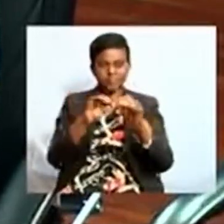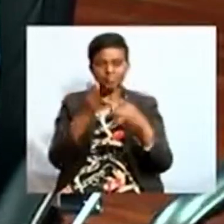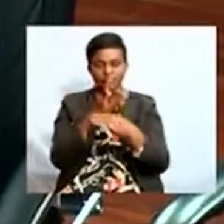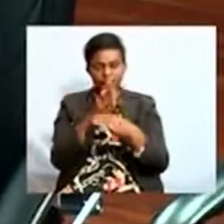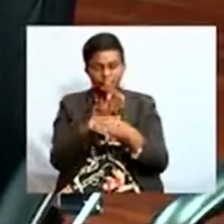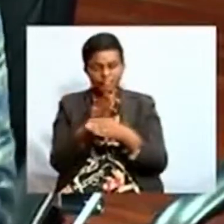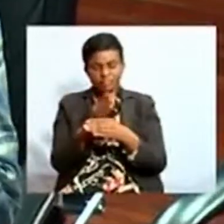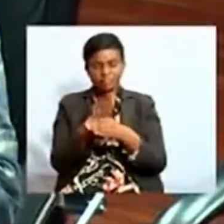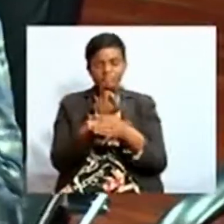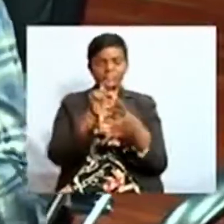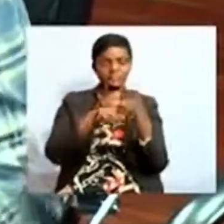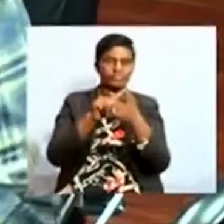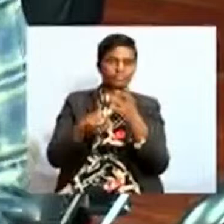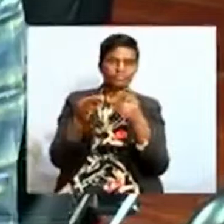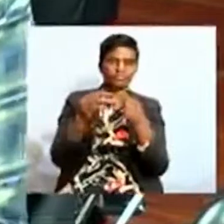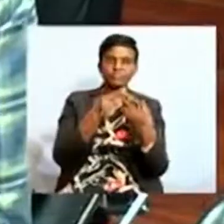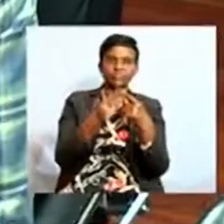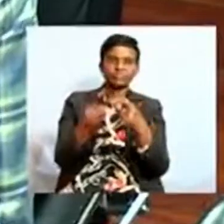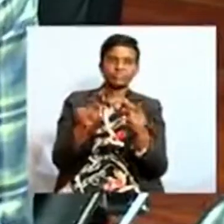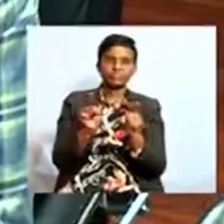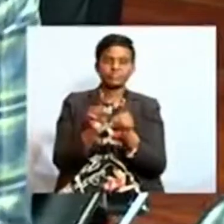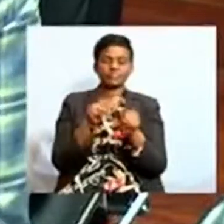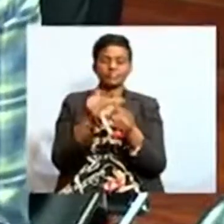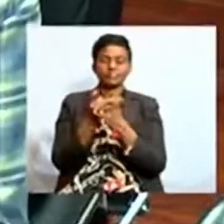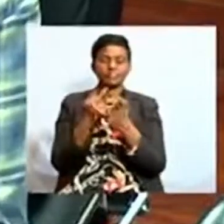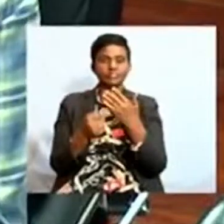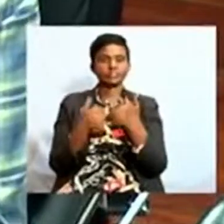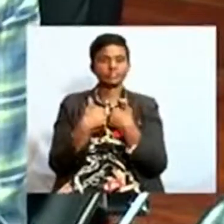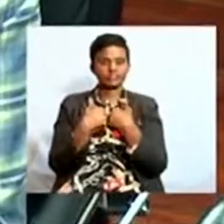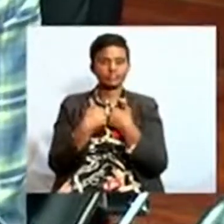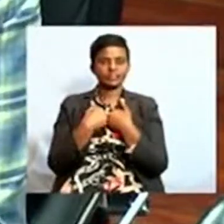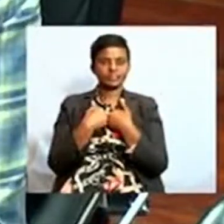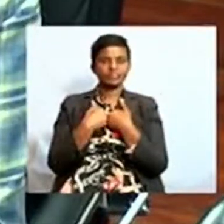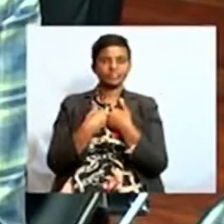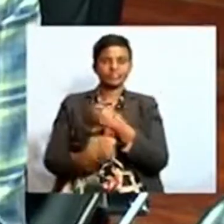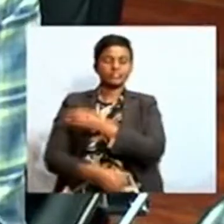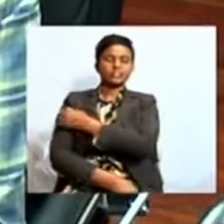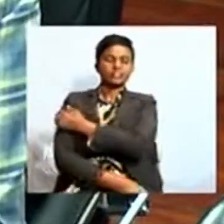finance, and regulatory unpredictability.